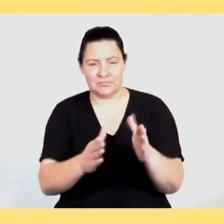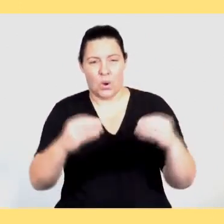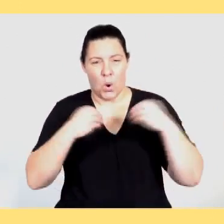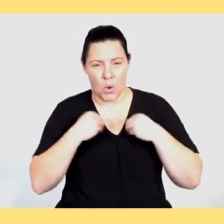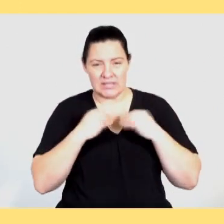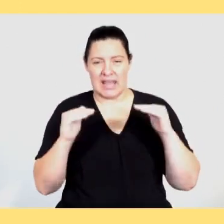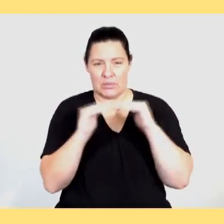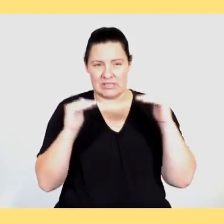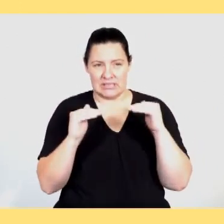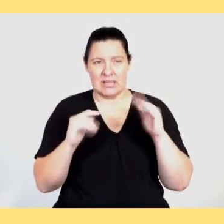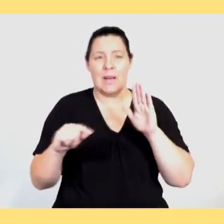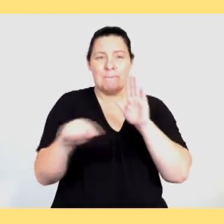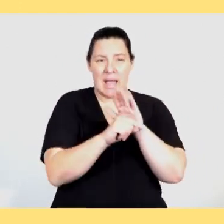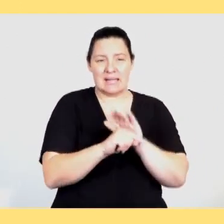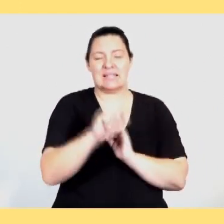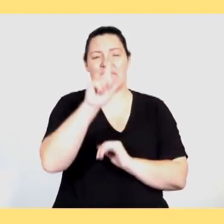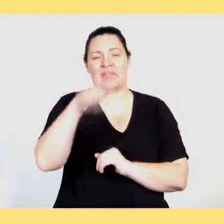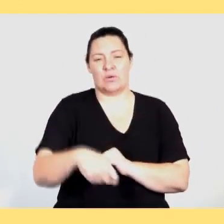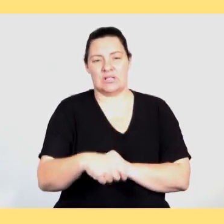to my owner's equity, minus